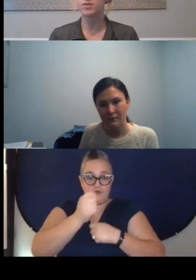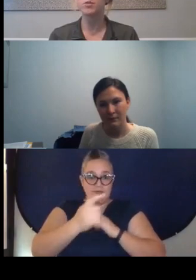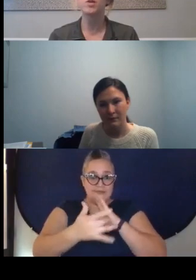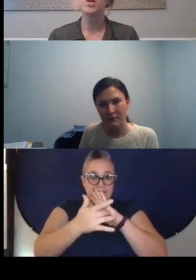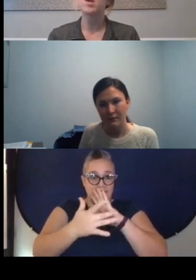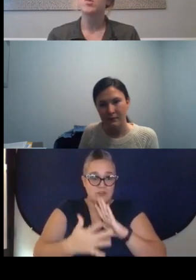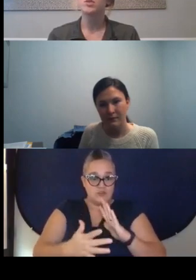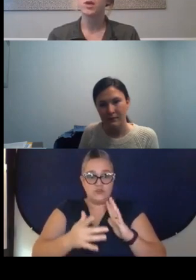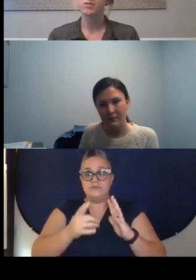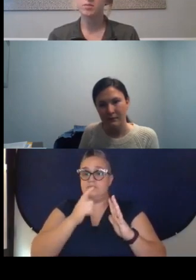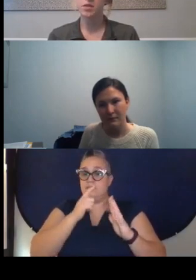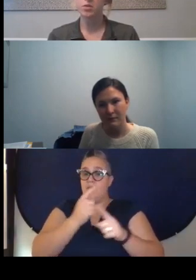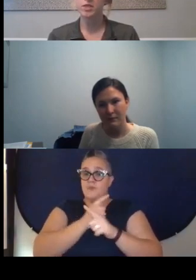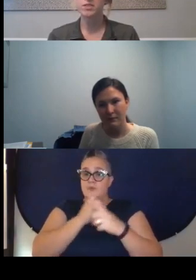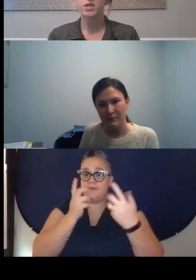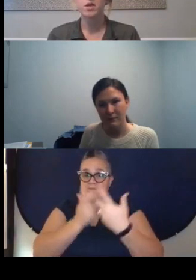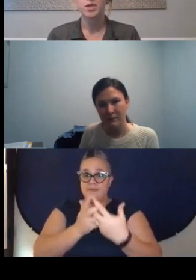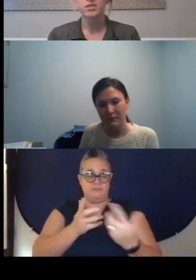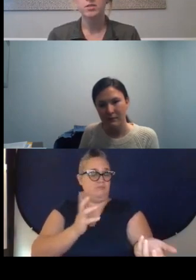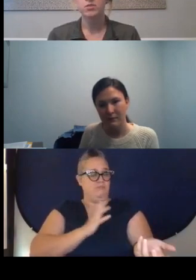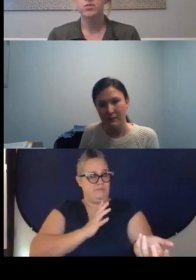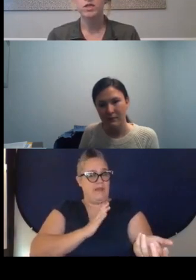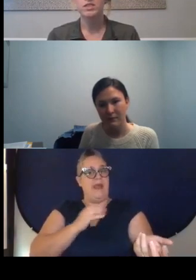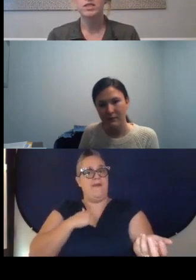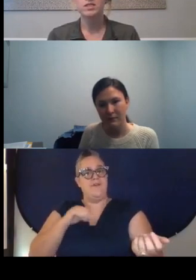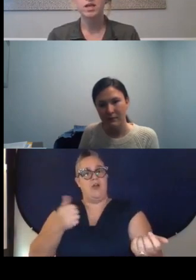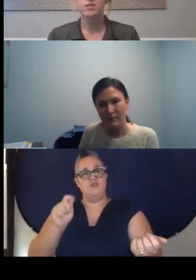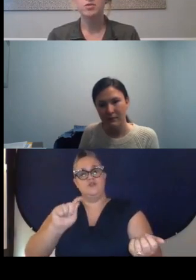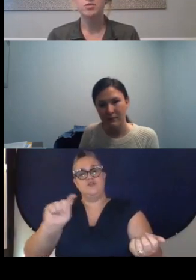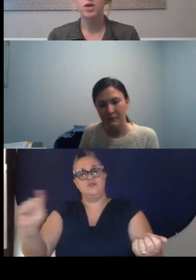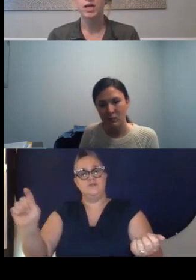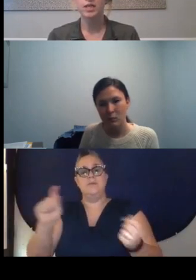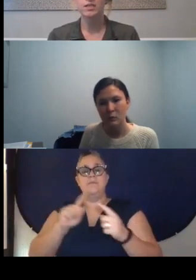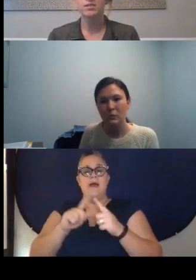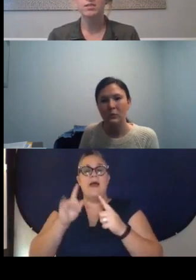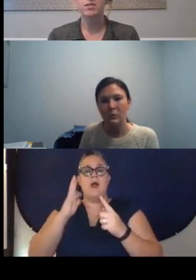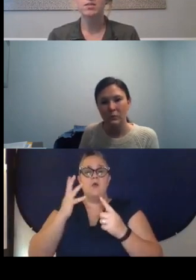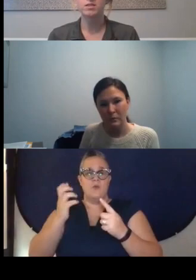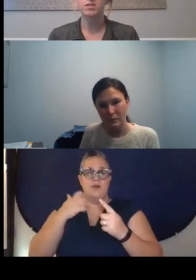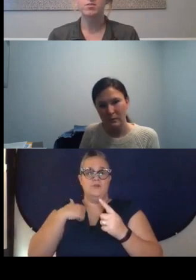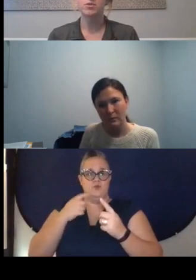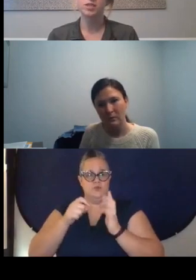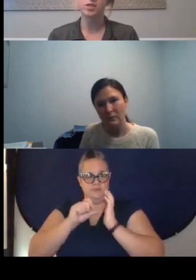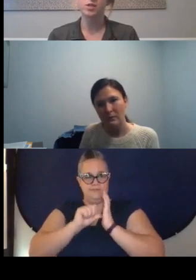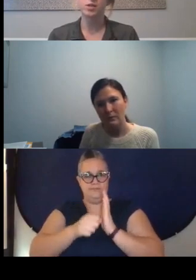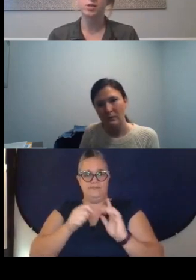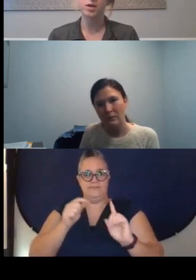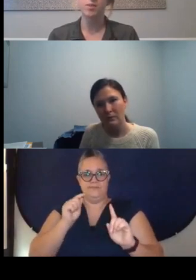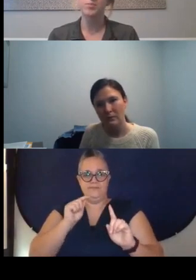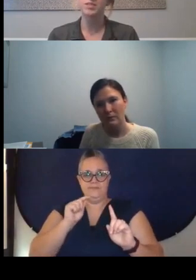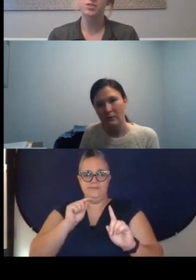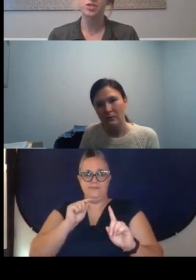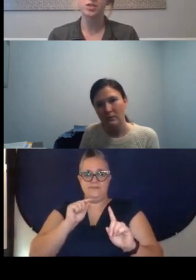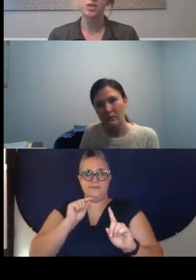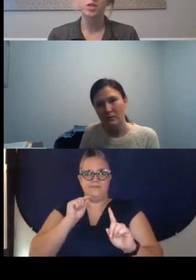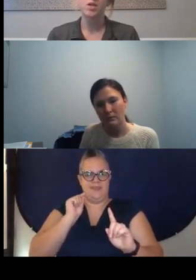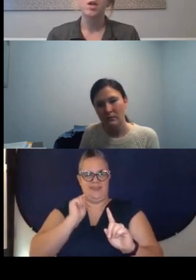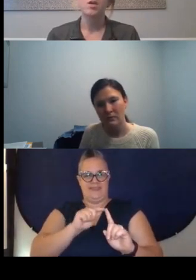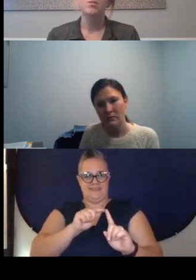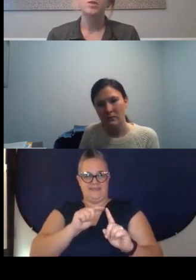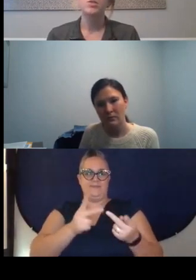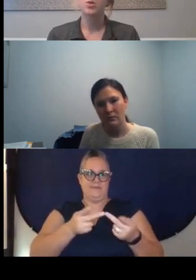that's not for you, we do have some other ones, but I did really want to take this time to highlight this particular